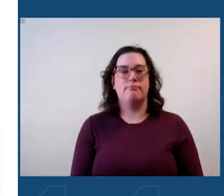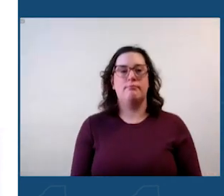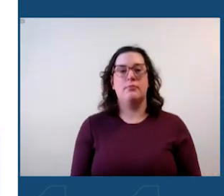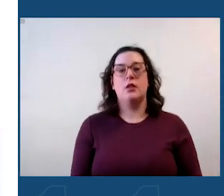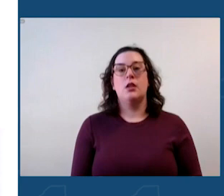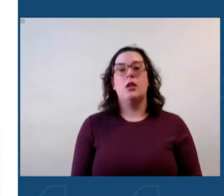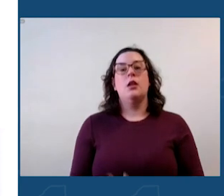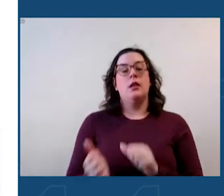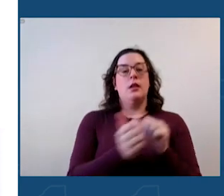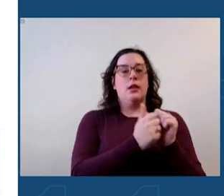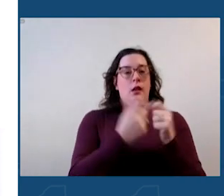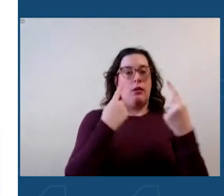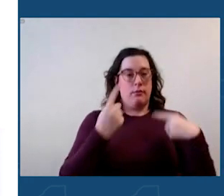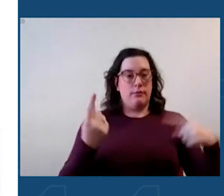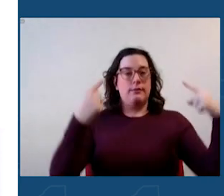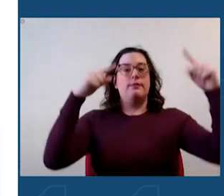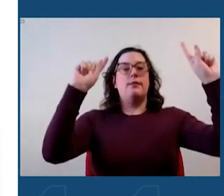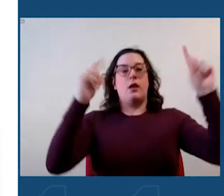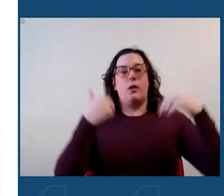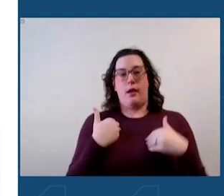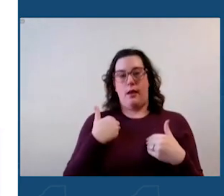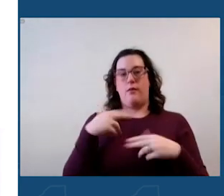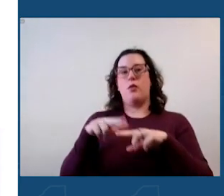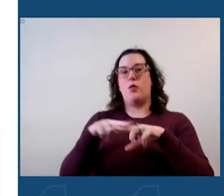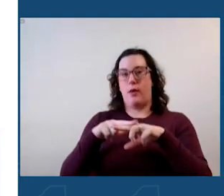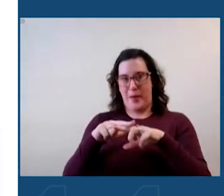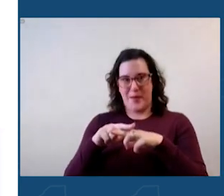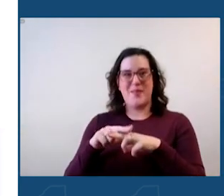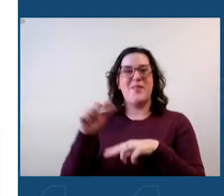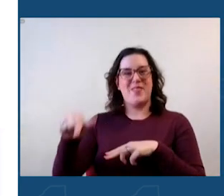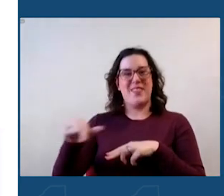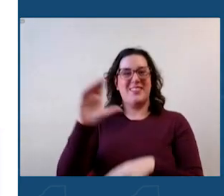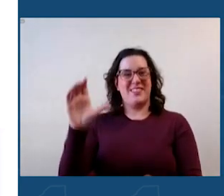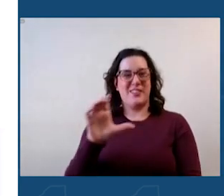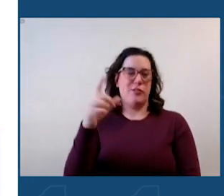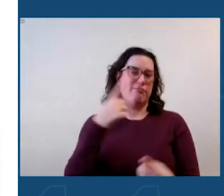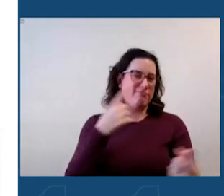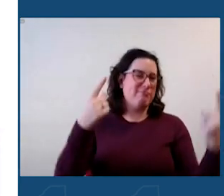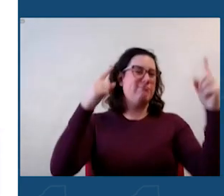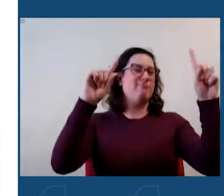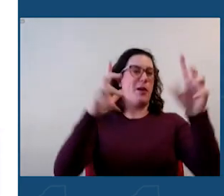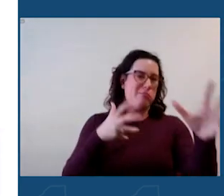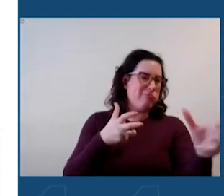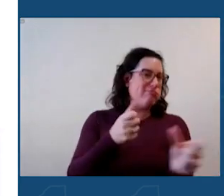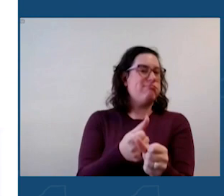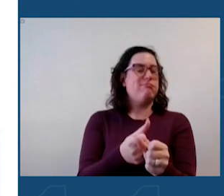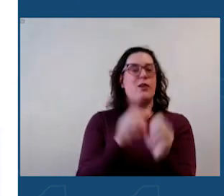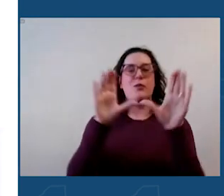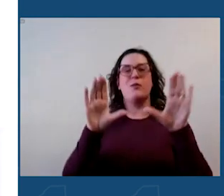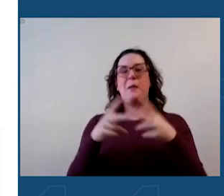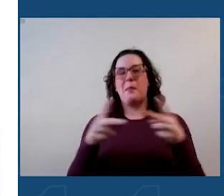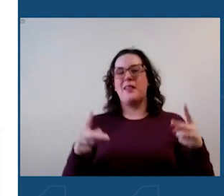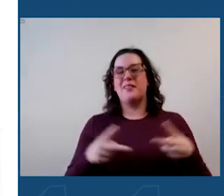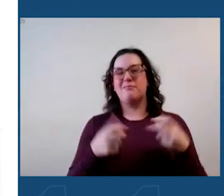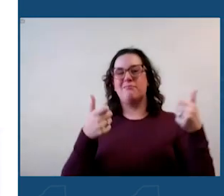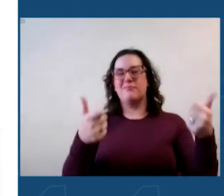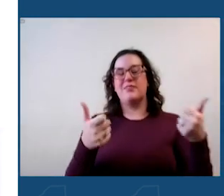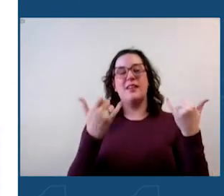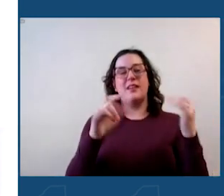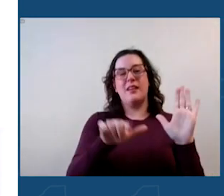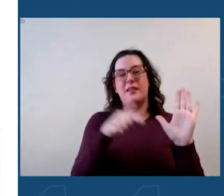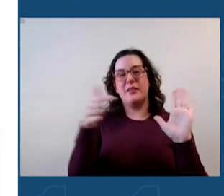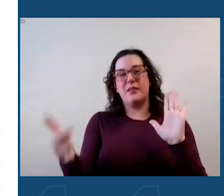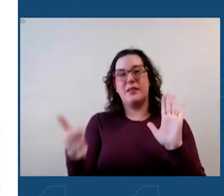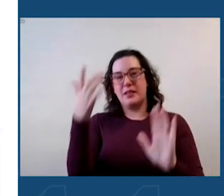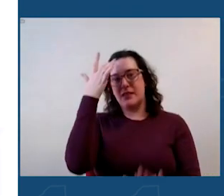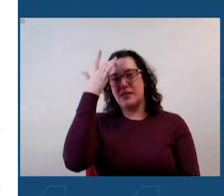Together, we are finally bringing the Long Island Railroad into the 21st century. It's a great place to be. Now I'll turn things over to my good friend, Smart General Chairman